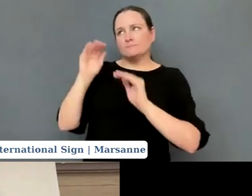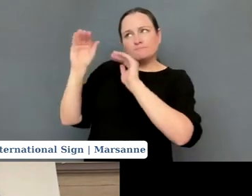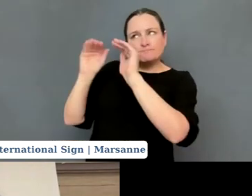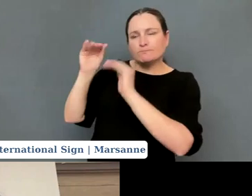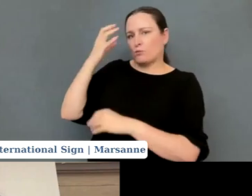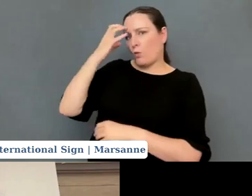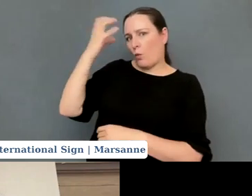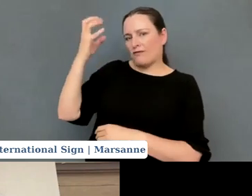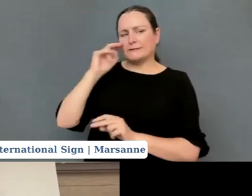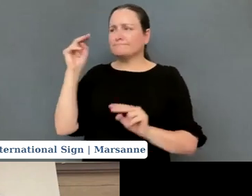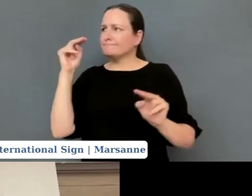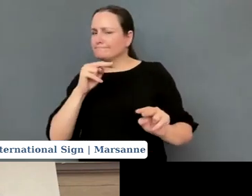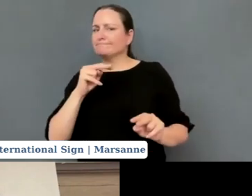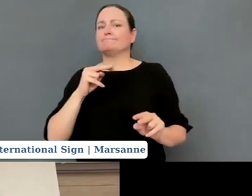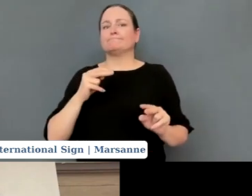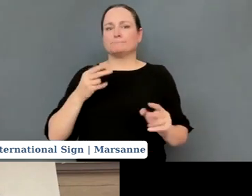the